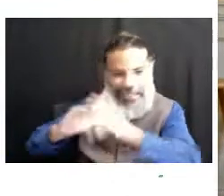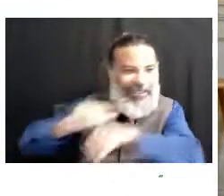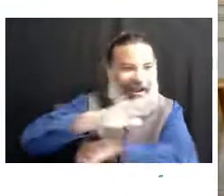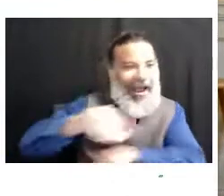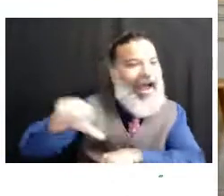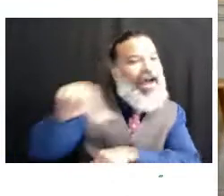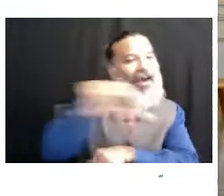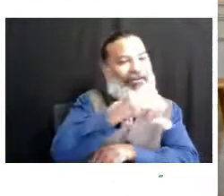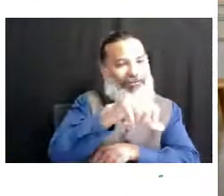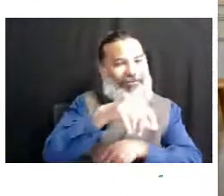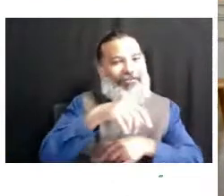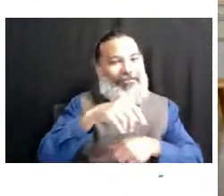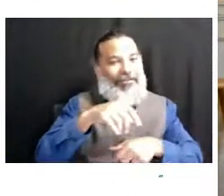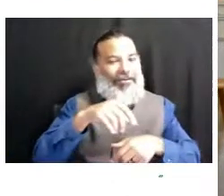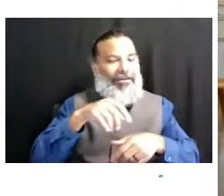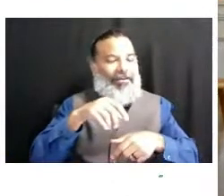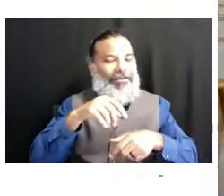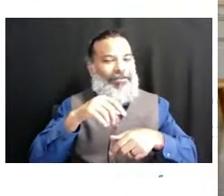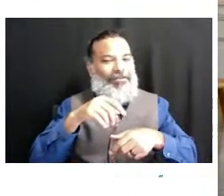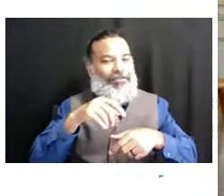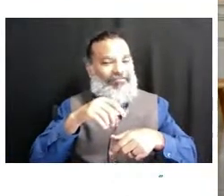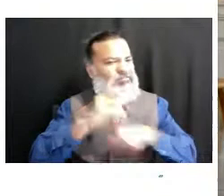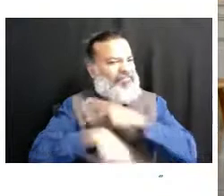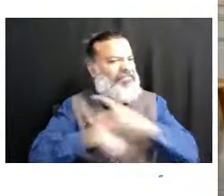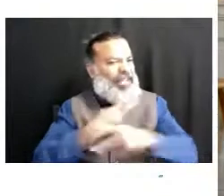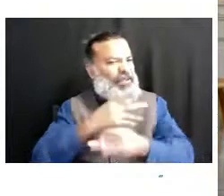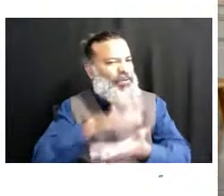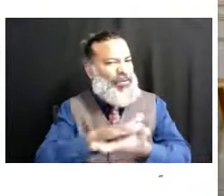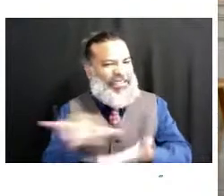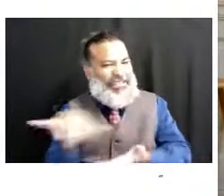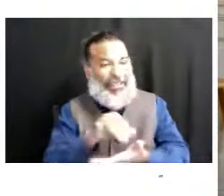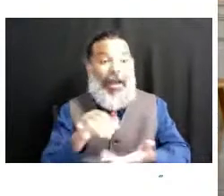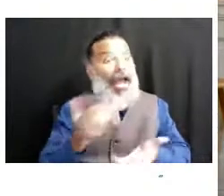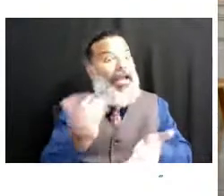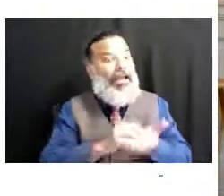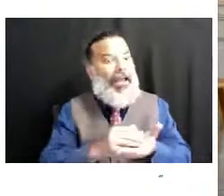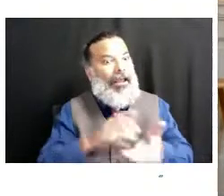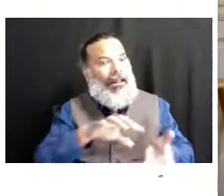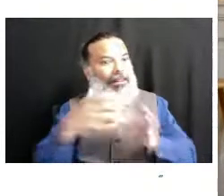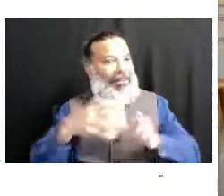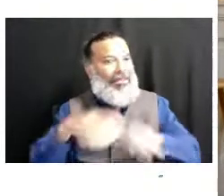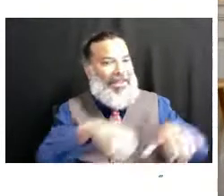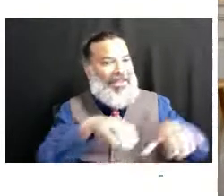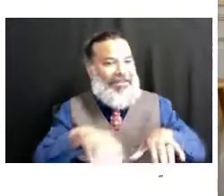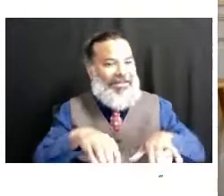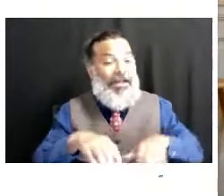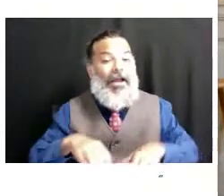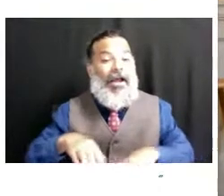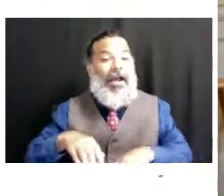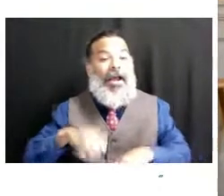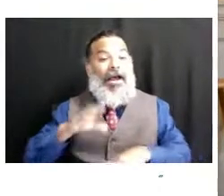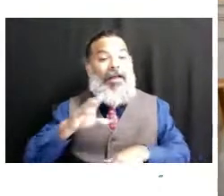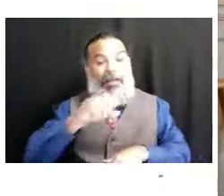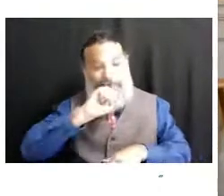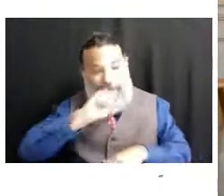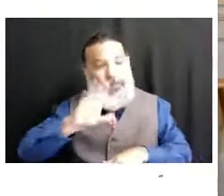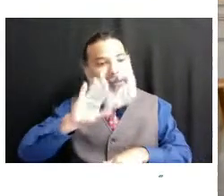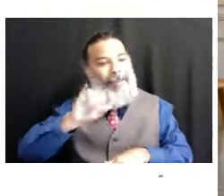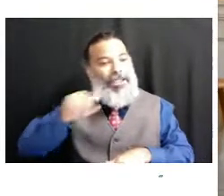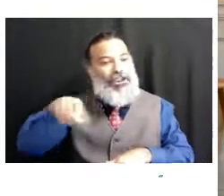another such a school, and again he misbehaved. The bishop interviewed him